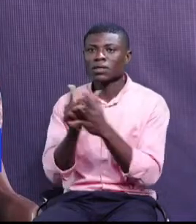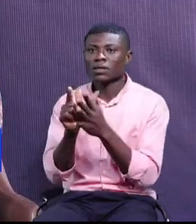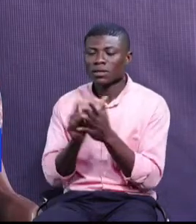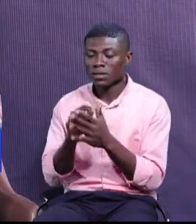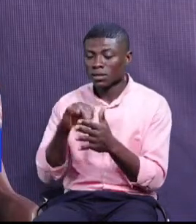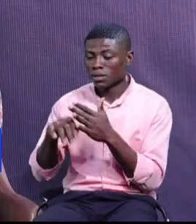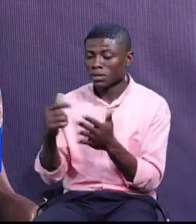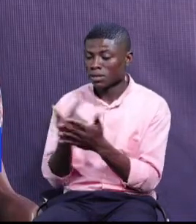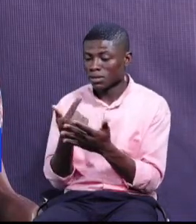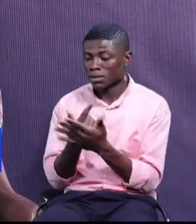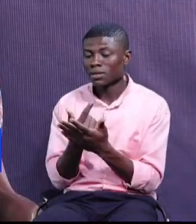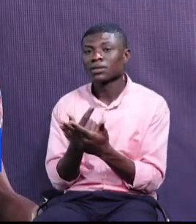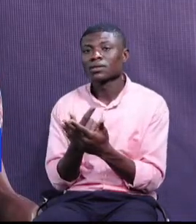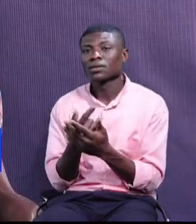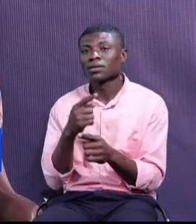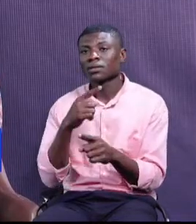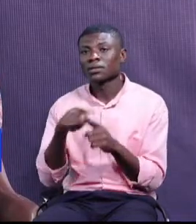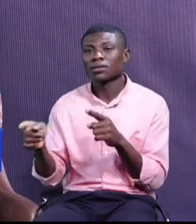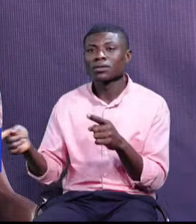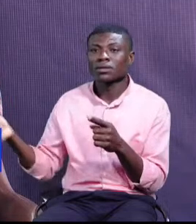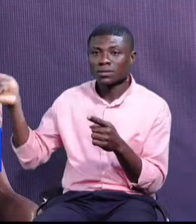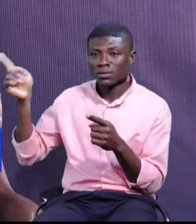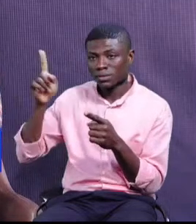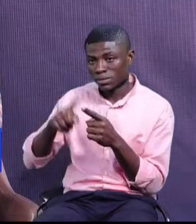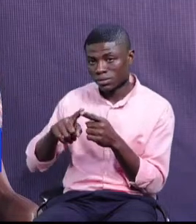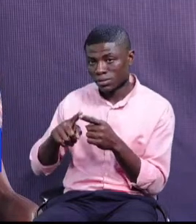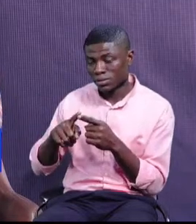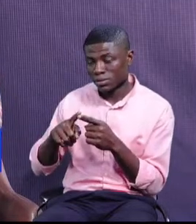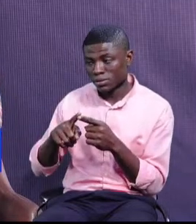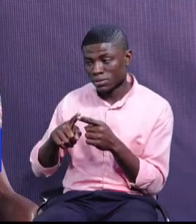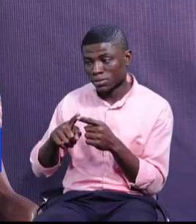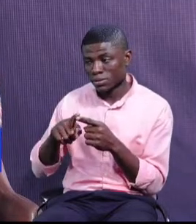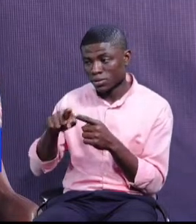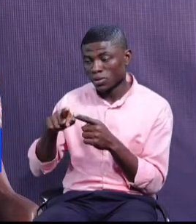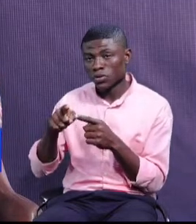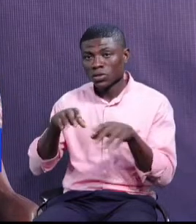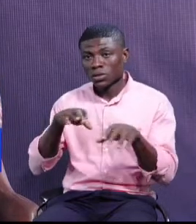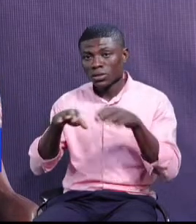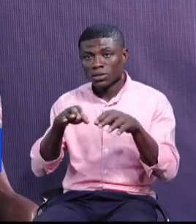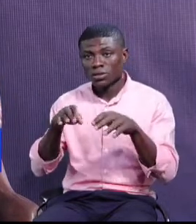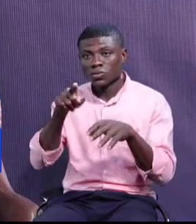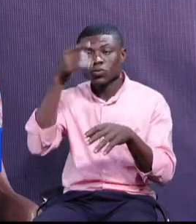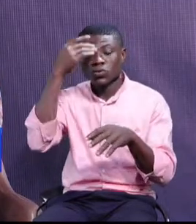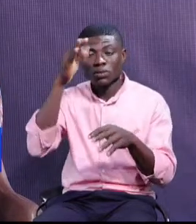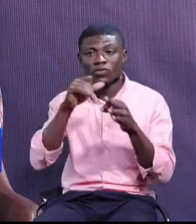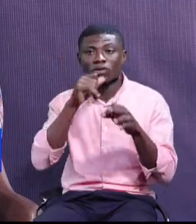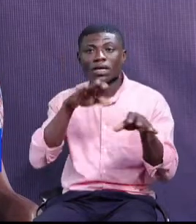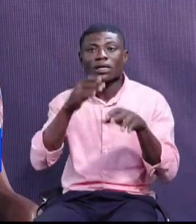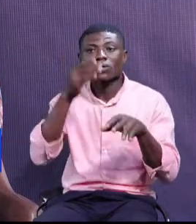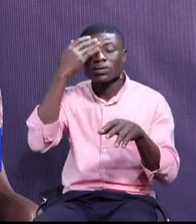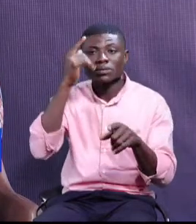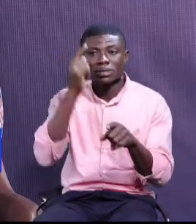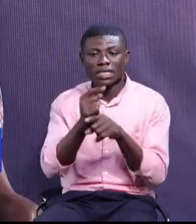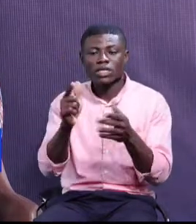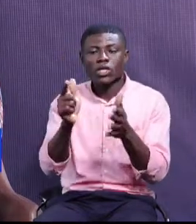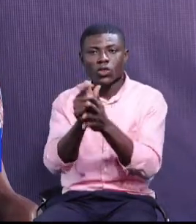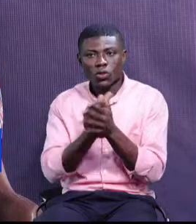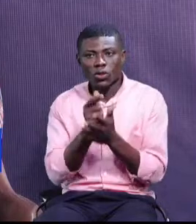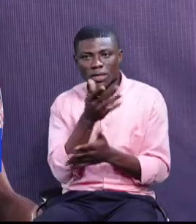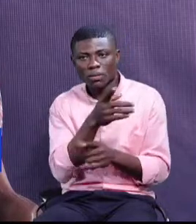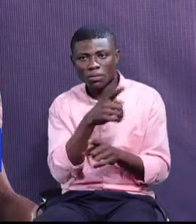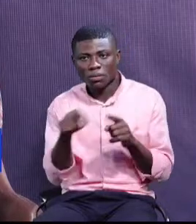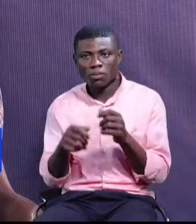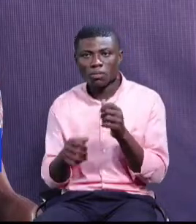in Ghana, but until you take a step, you wouldn't know. Yeah. So what I